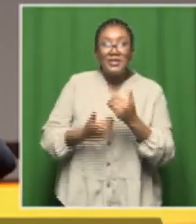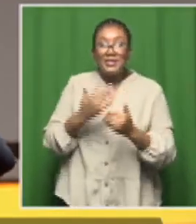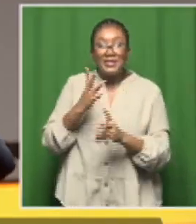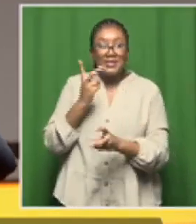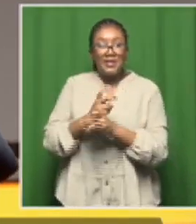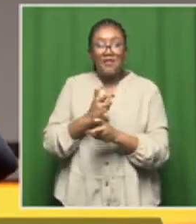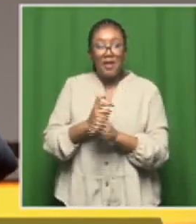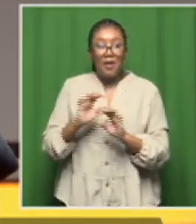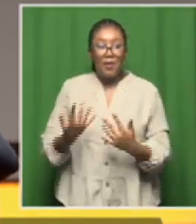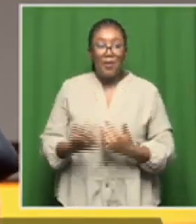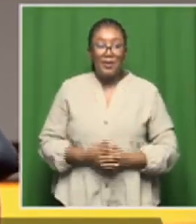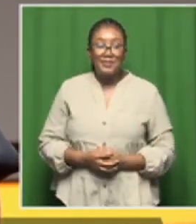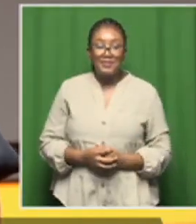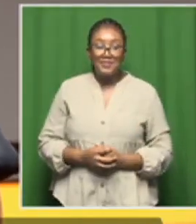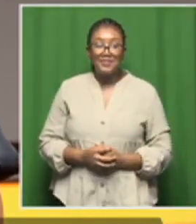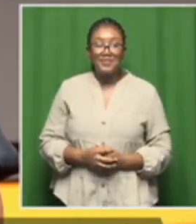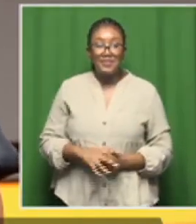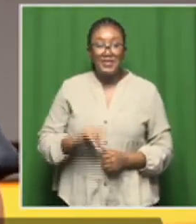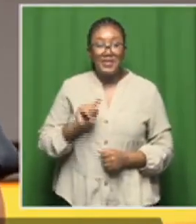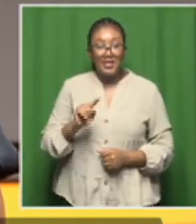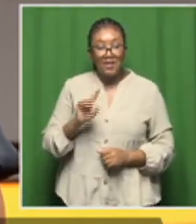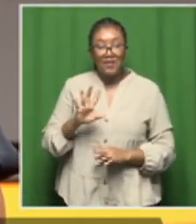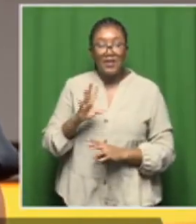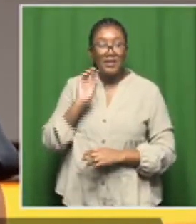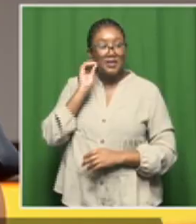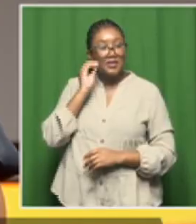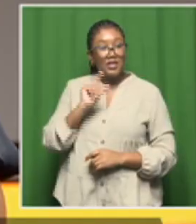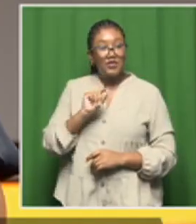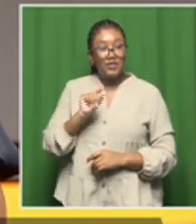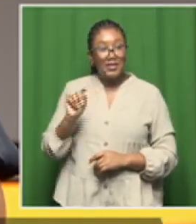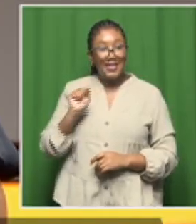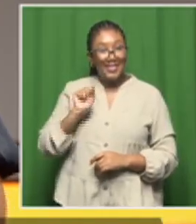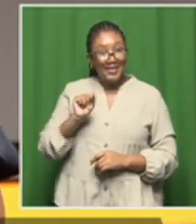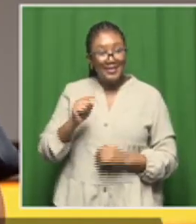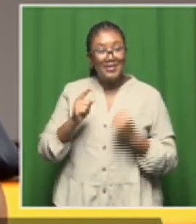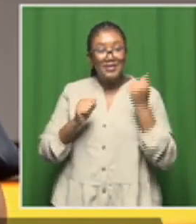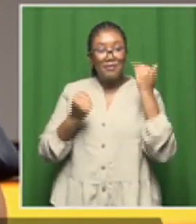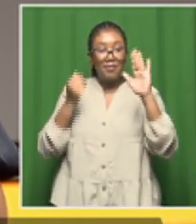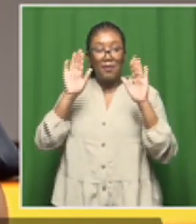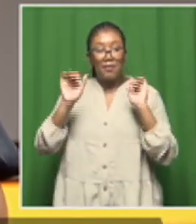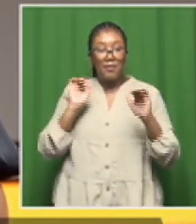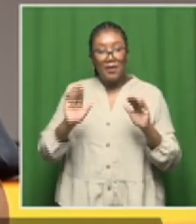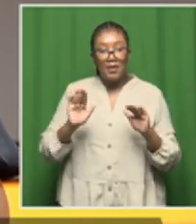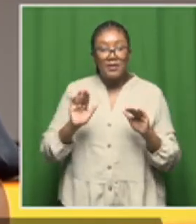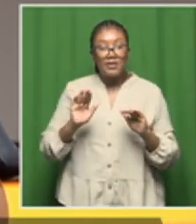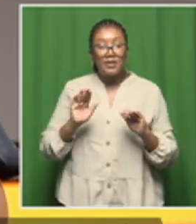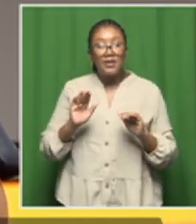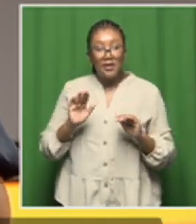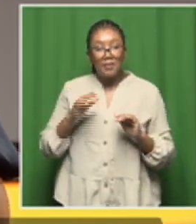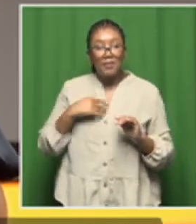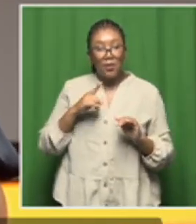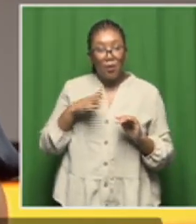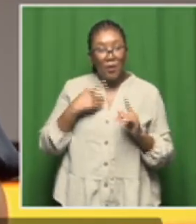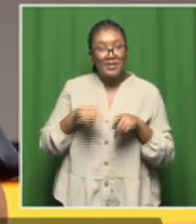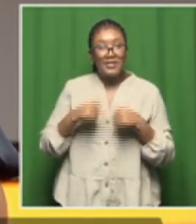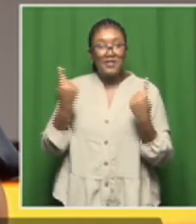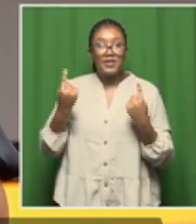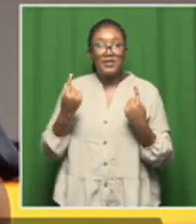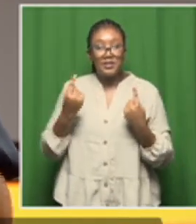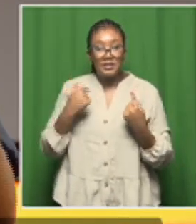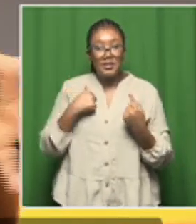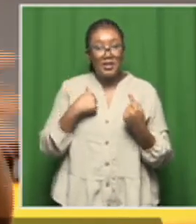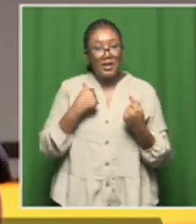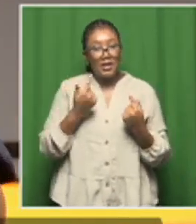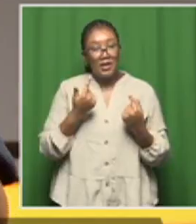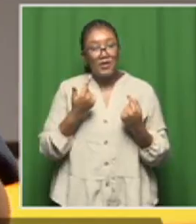what's interesting about this iteration of the Triennale is that they want to do things actually quite different. Instead of inviting